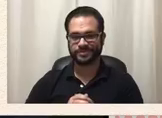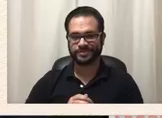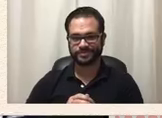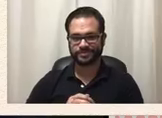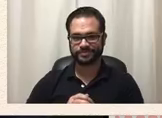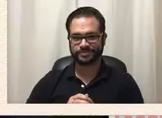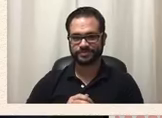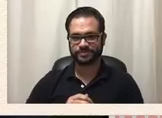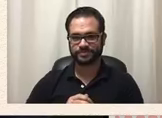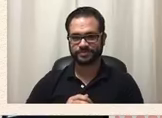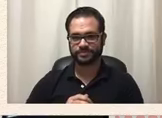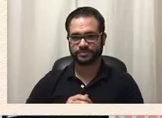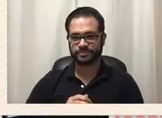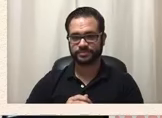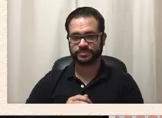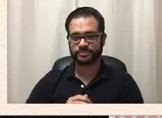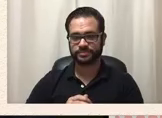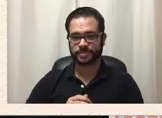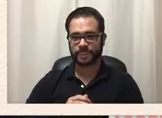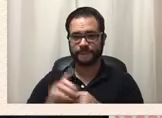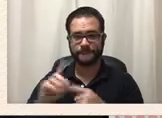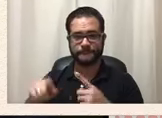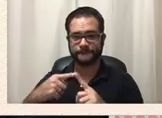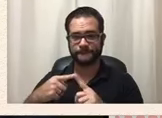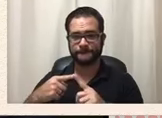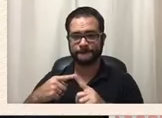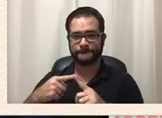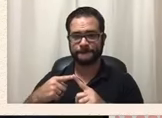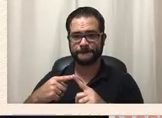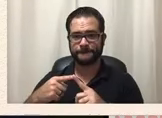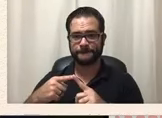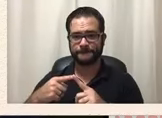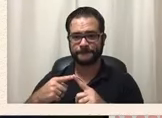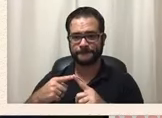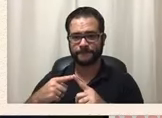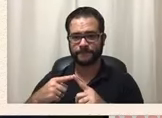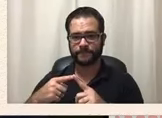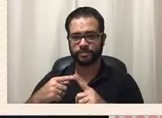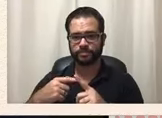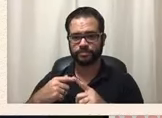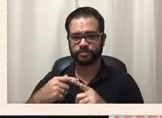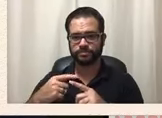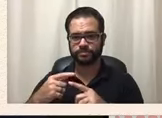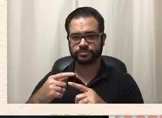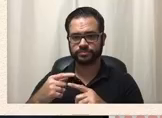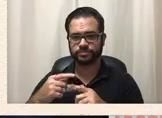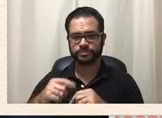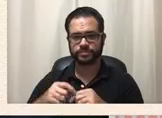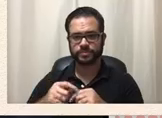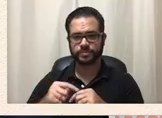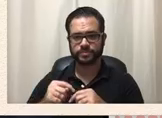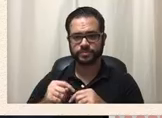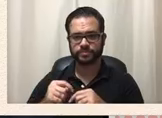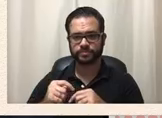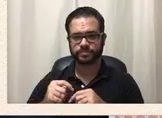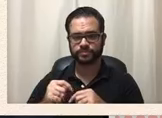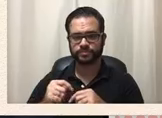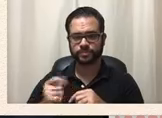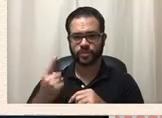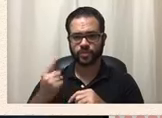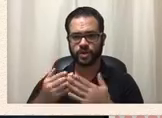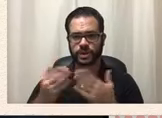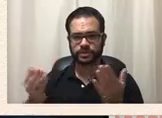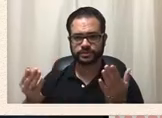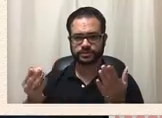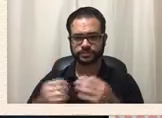What they don't realize, I never told them that, but what they don't realize is that every